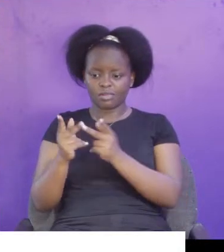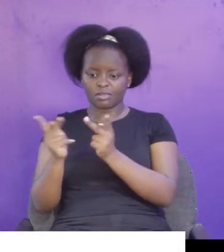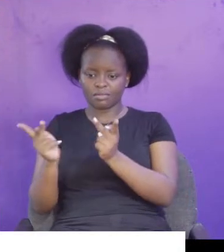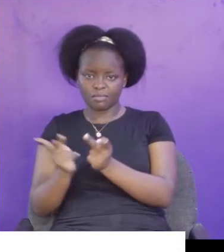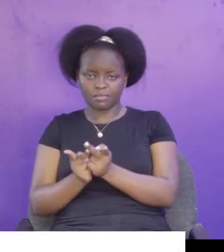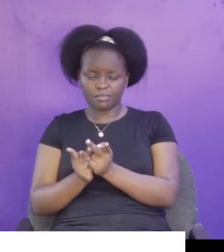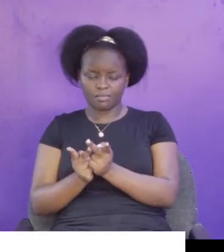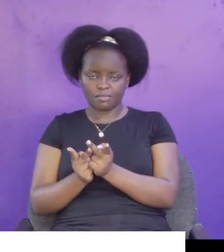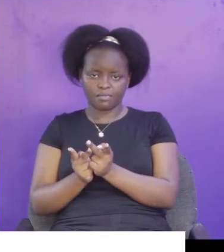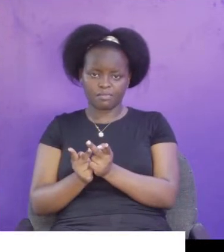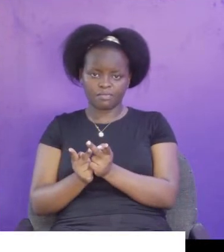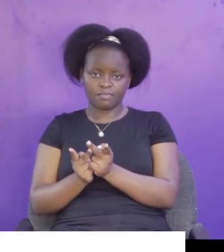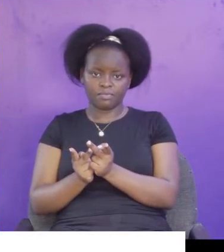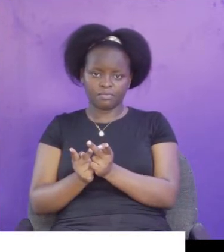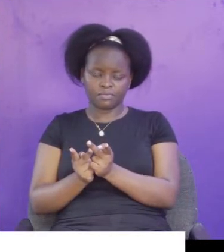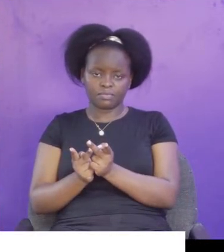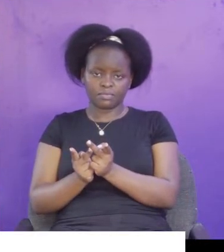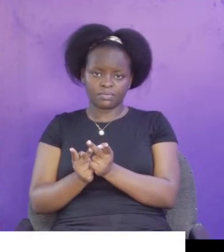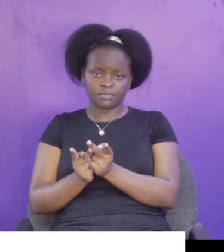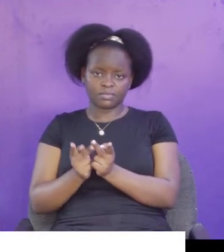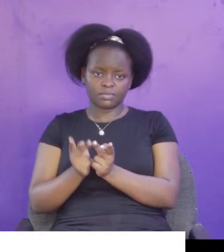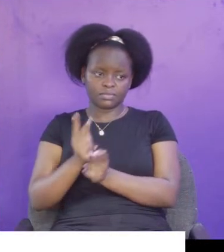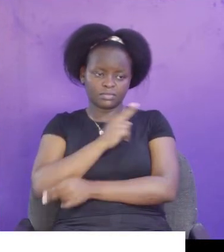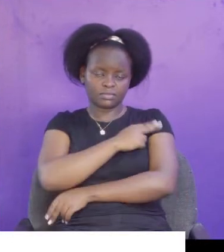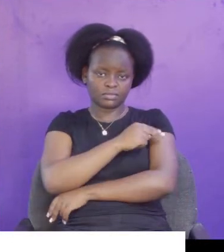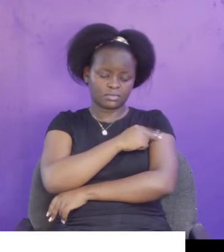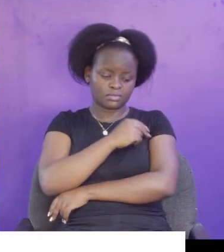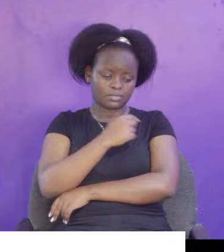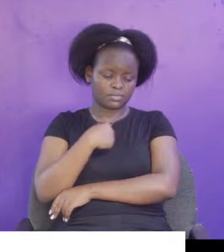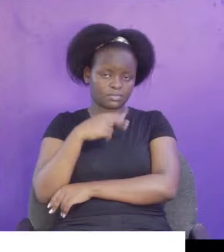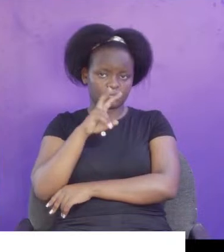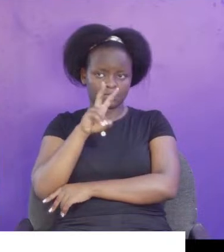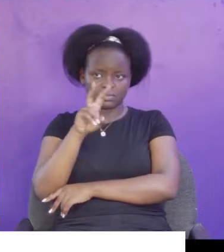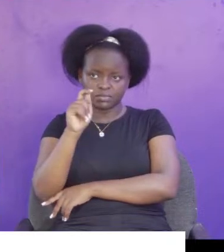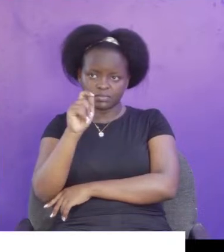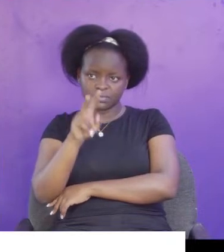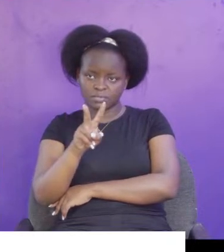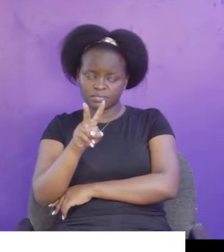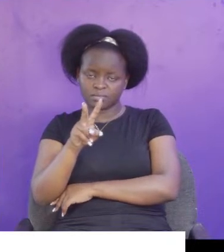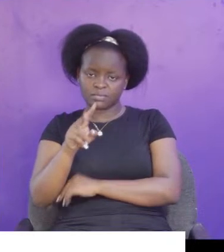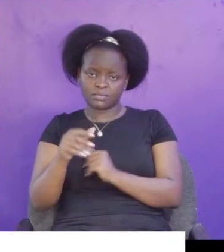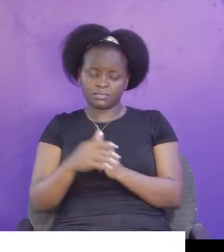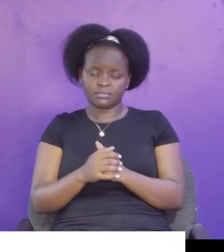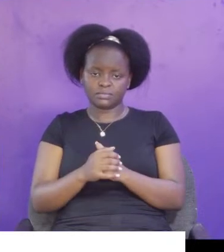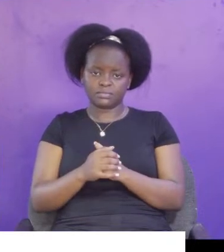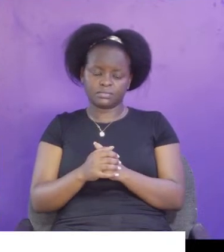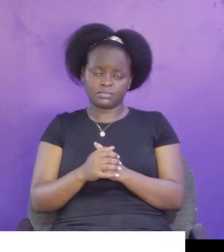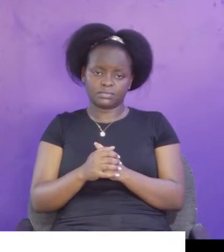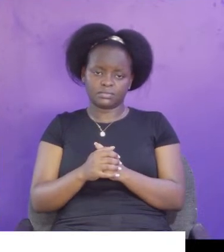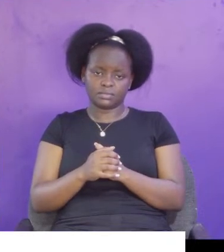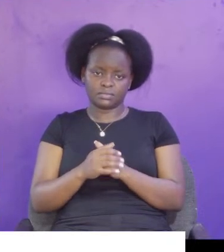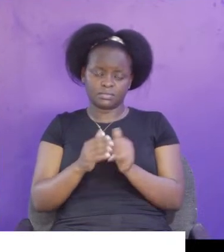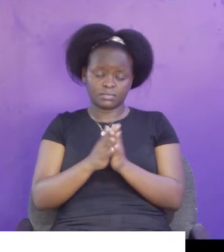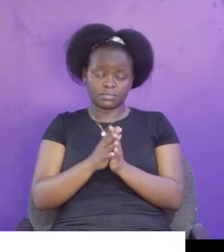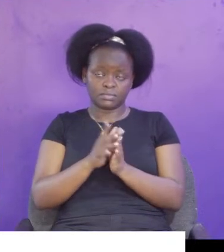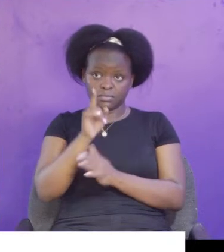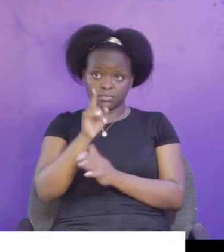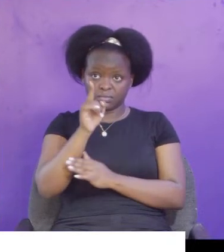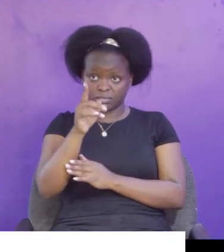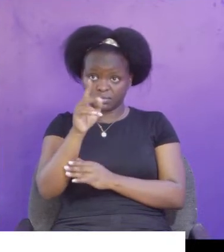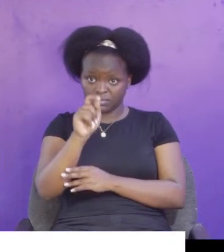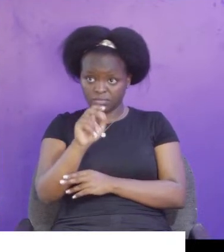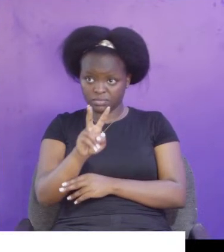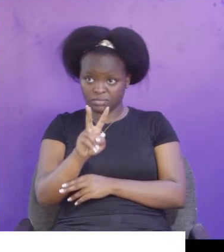labor ward. And I was watching the television. And on the television, that's